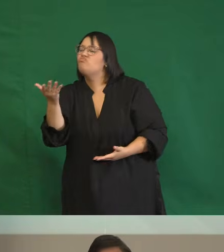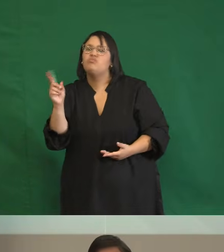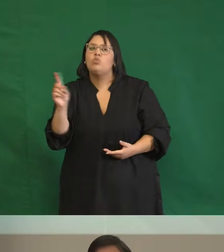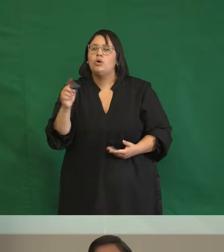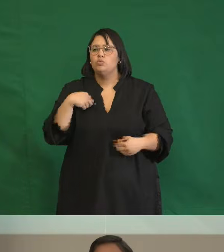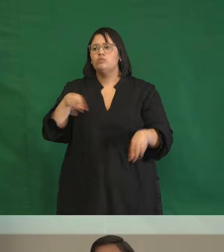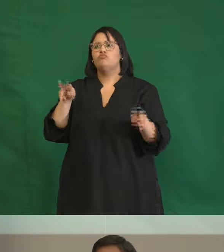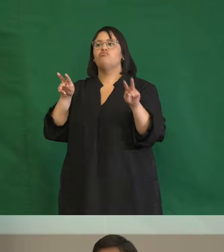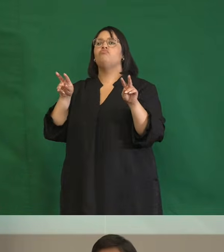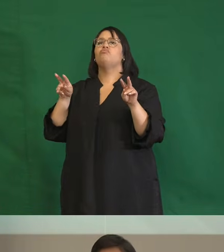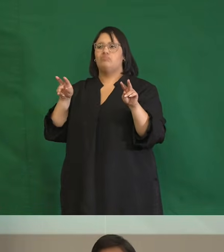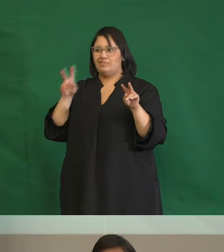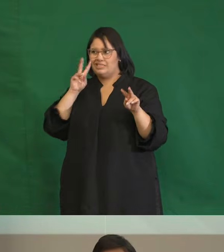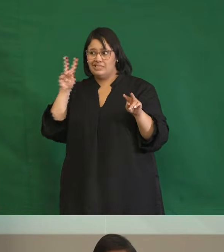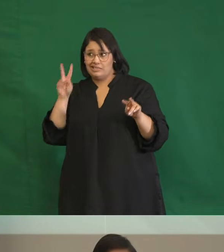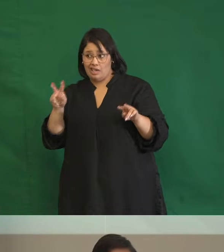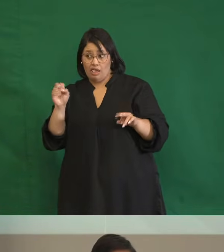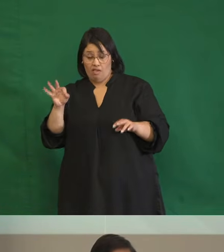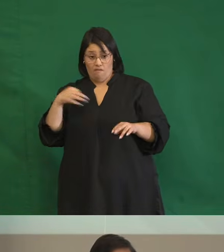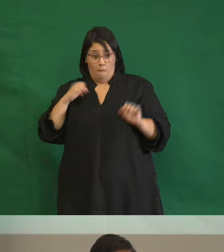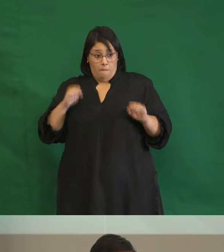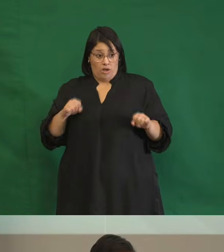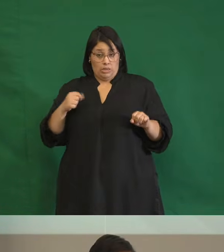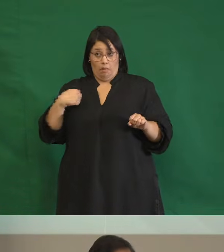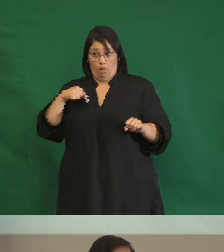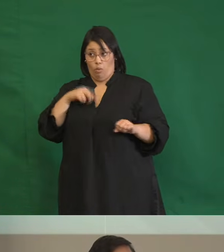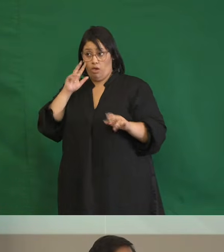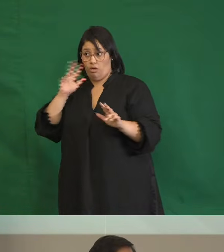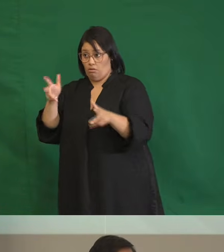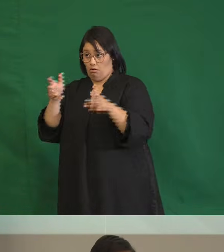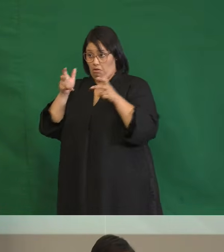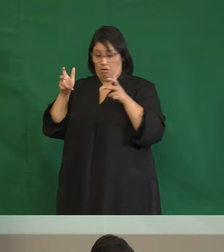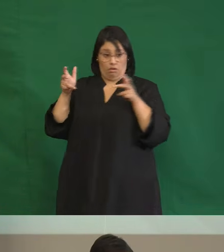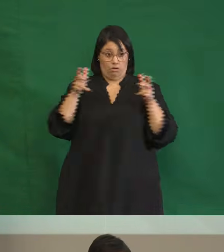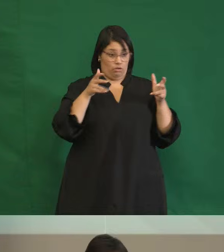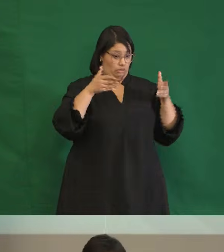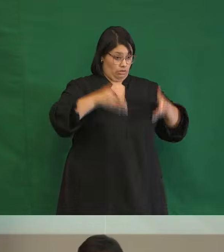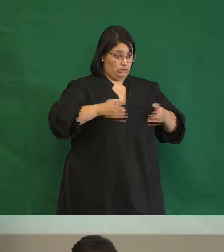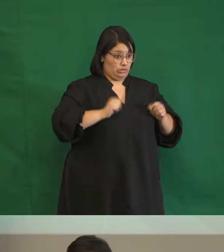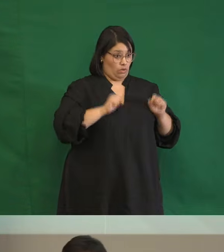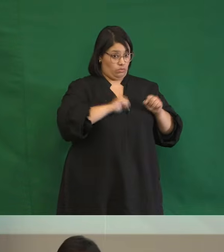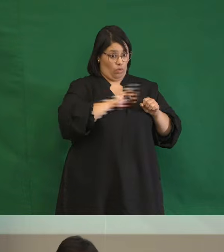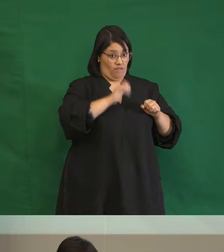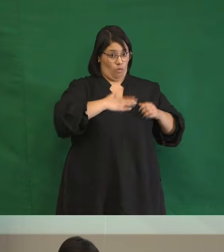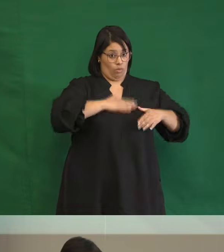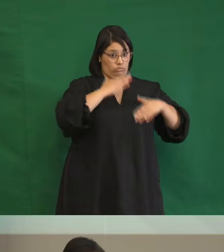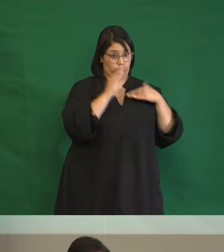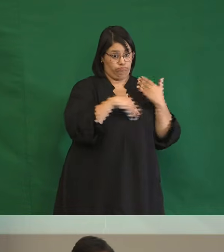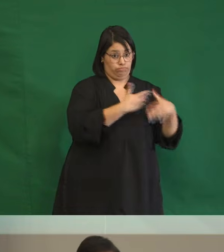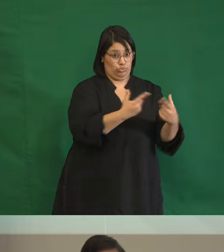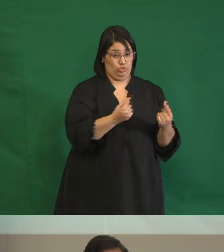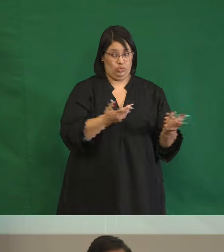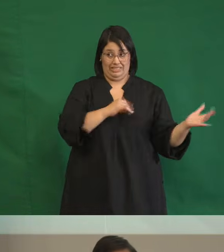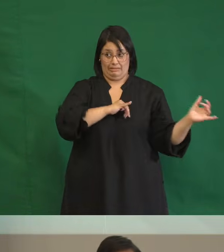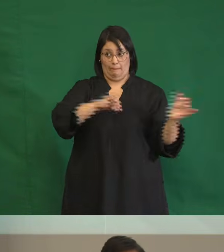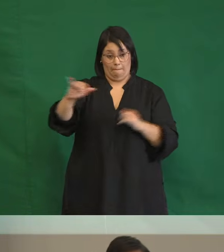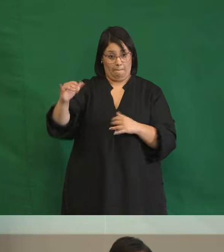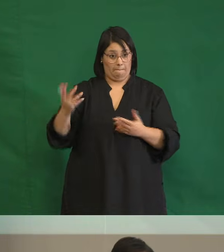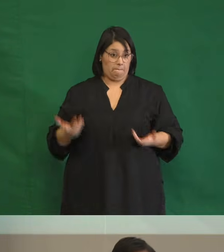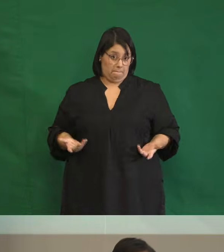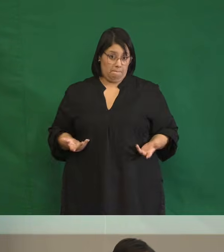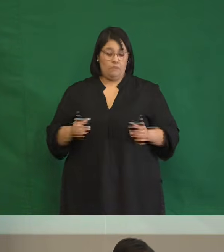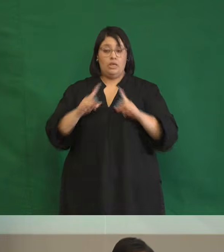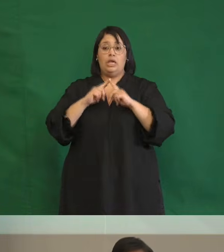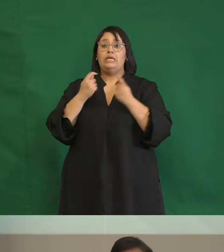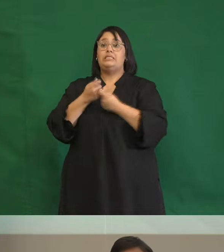is an avenue that we also want to explore for South African Sign Language. This team under Dr.